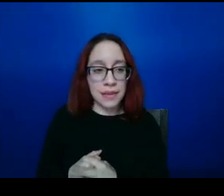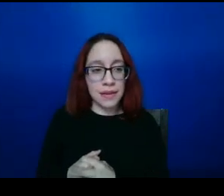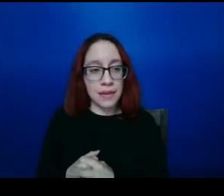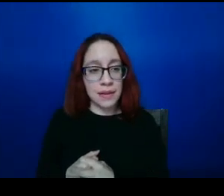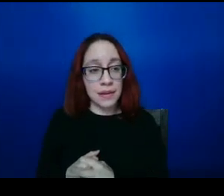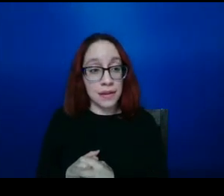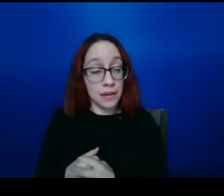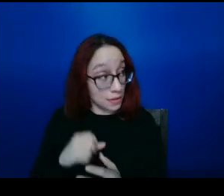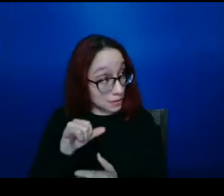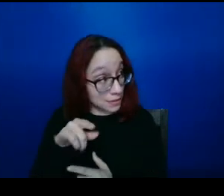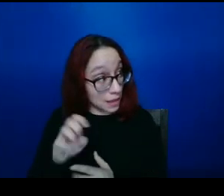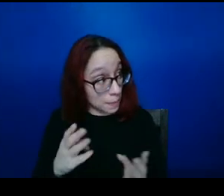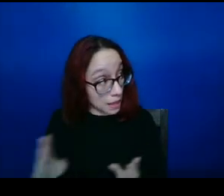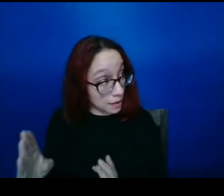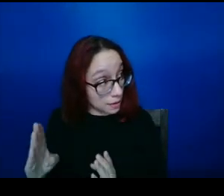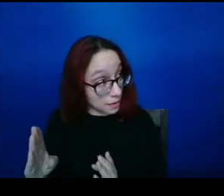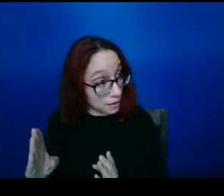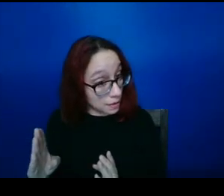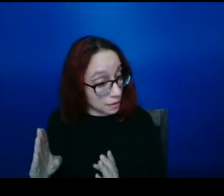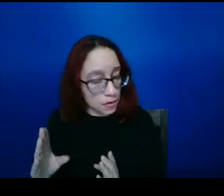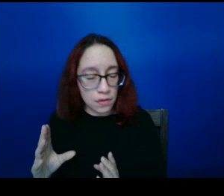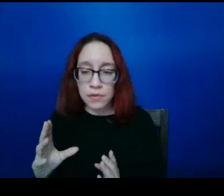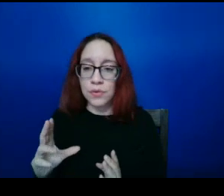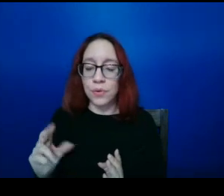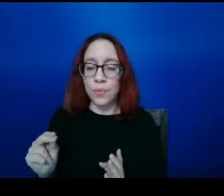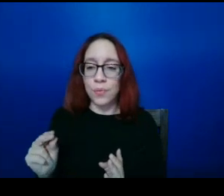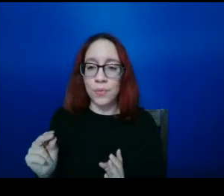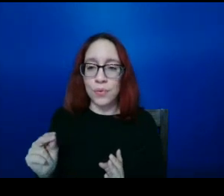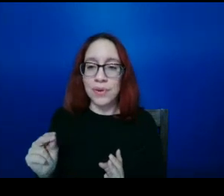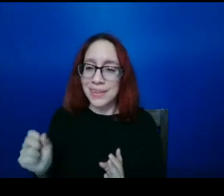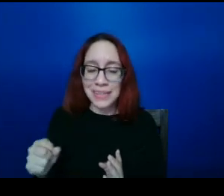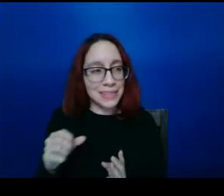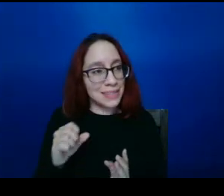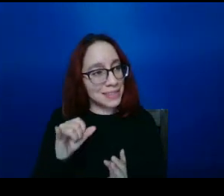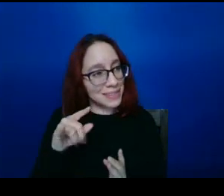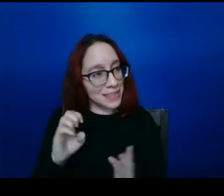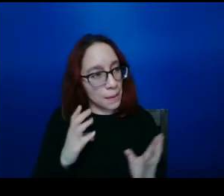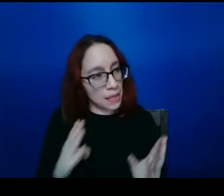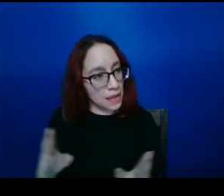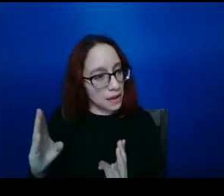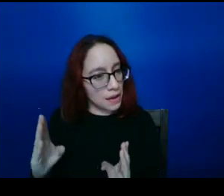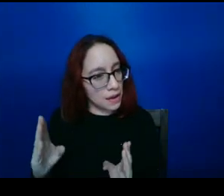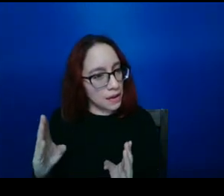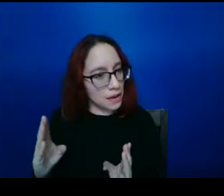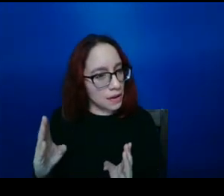The site plan? No. The site plan, I don't.